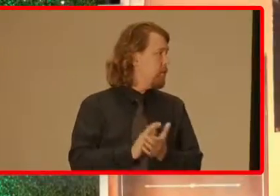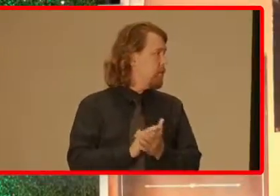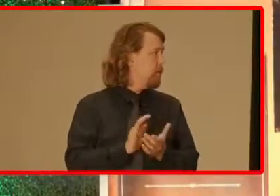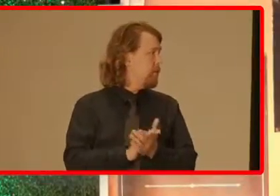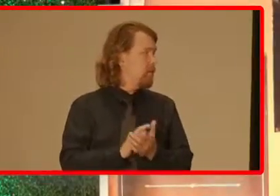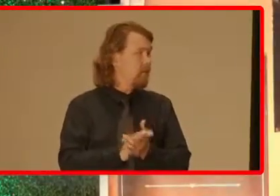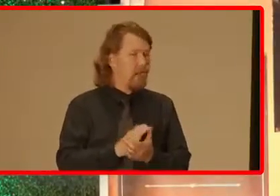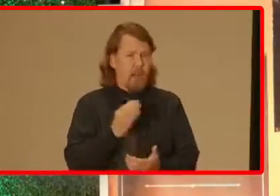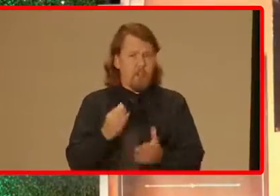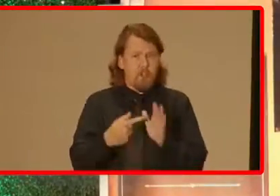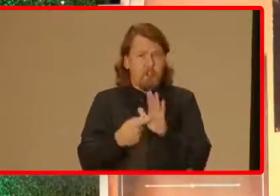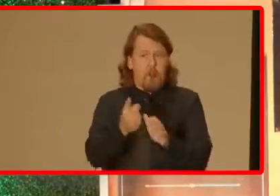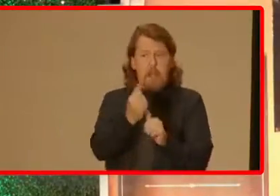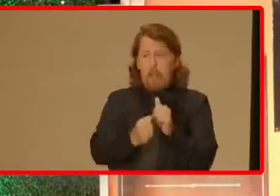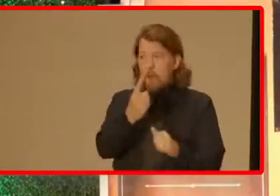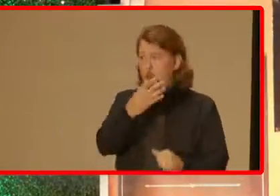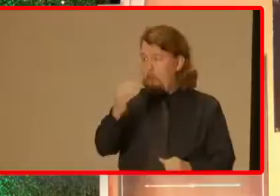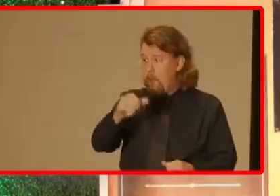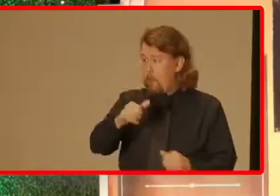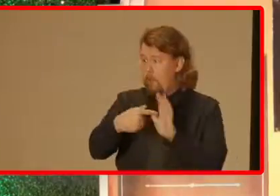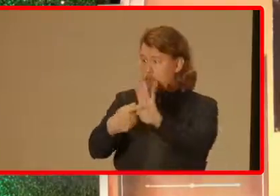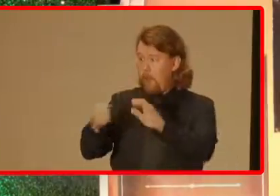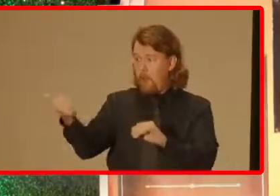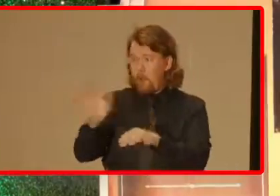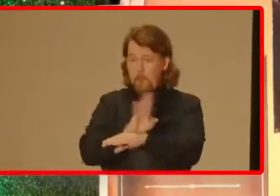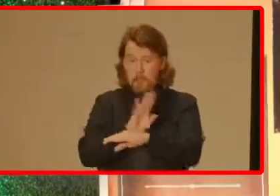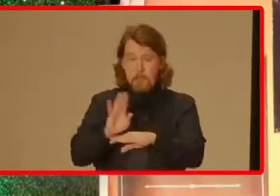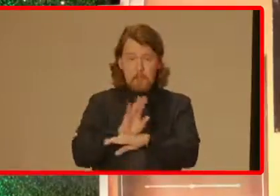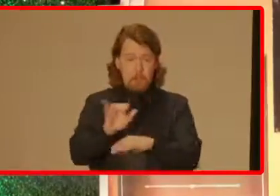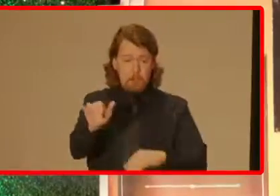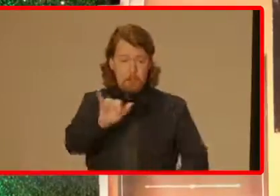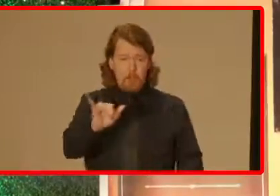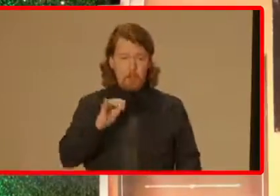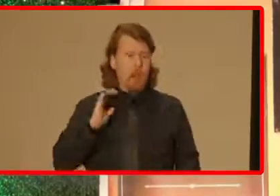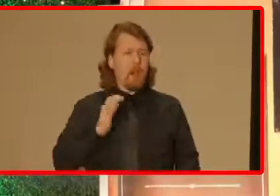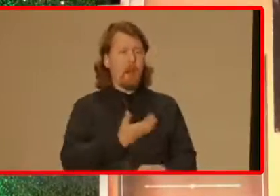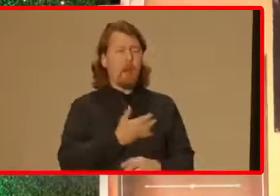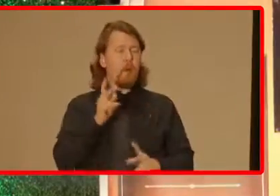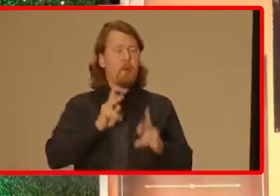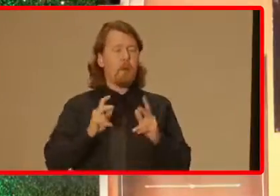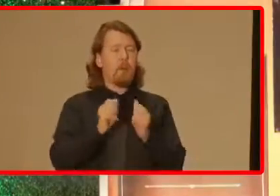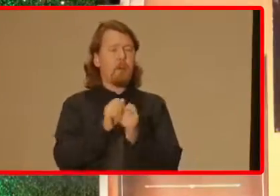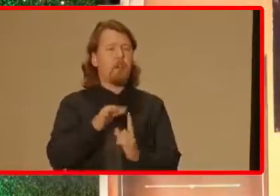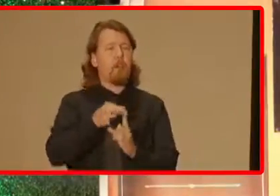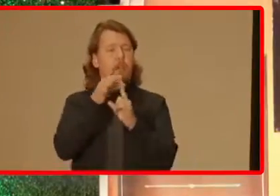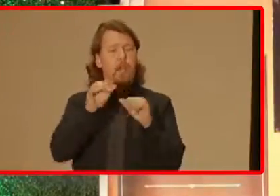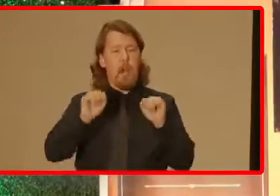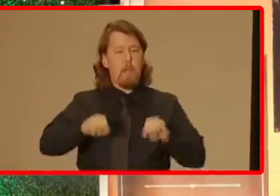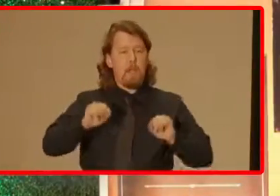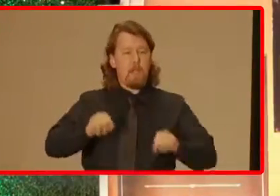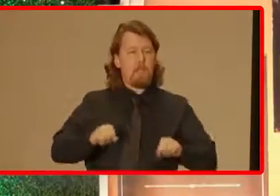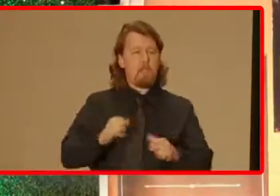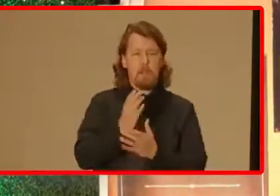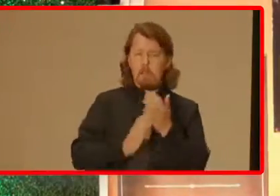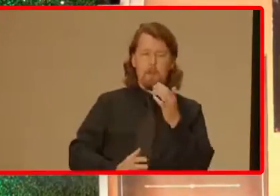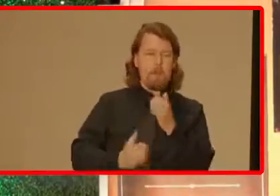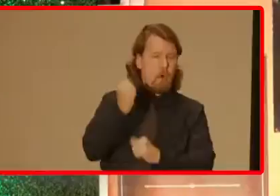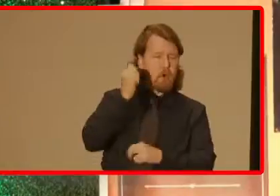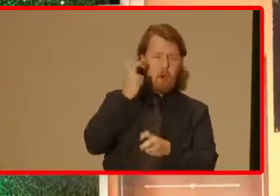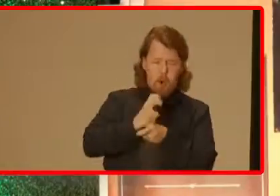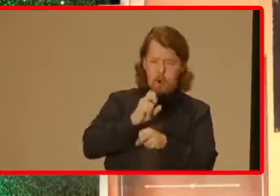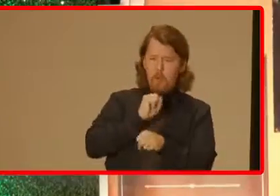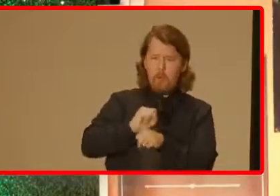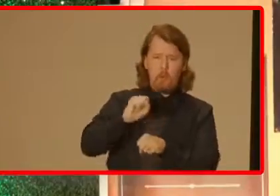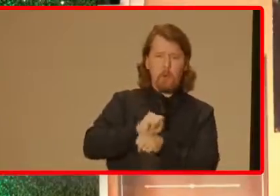And showing everybody and other businesses as well, you know, our folks with unique abilities are some of the most